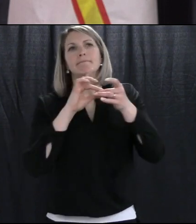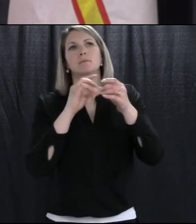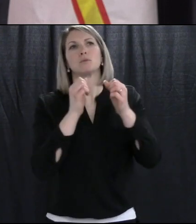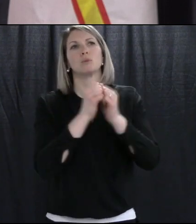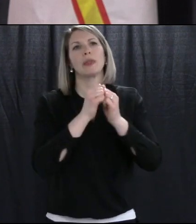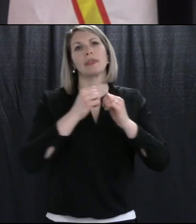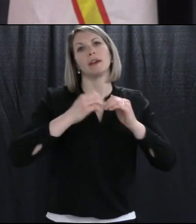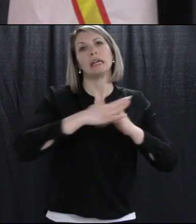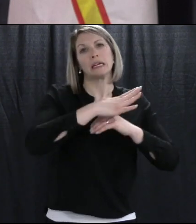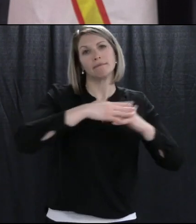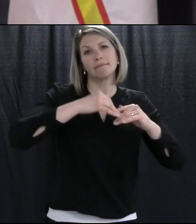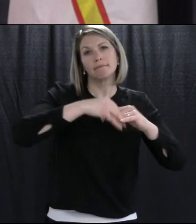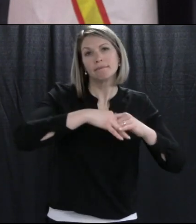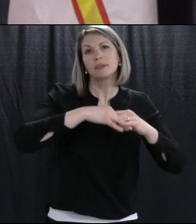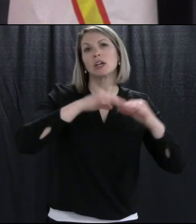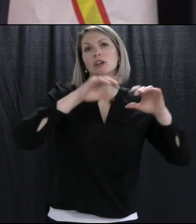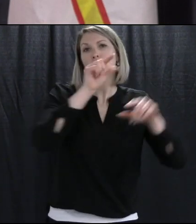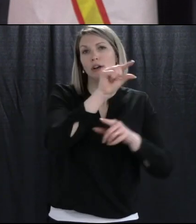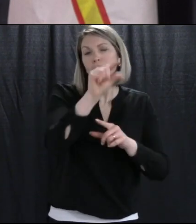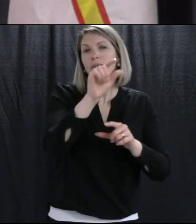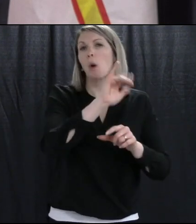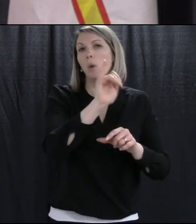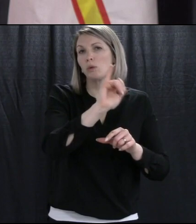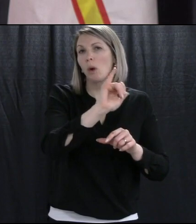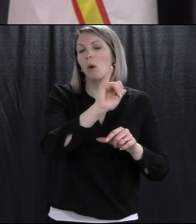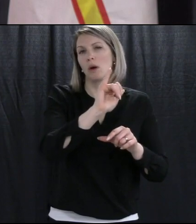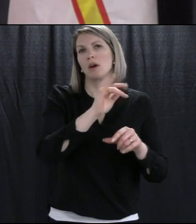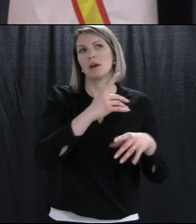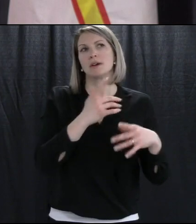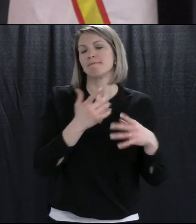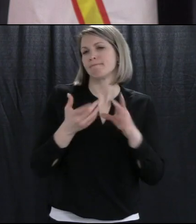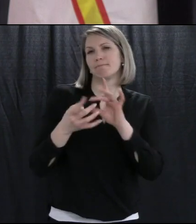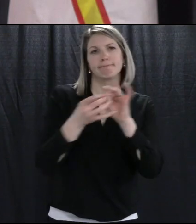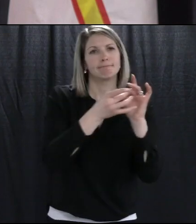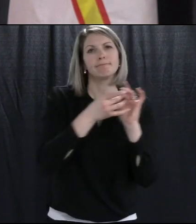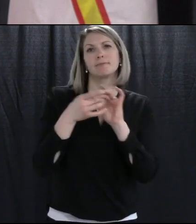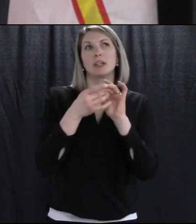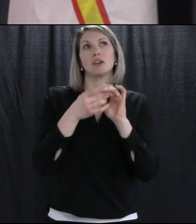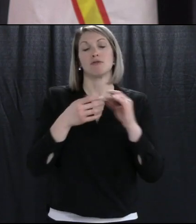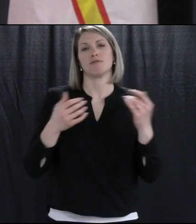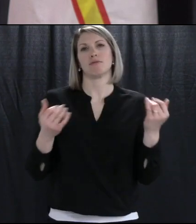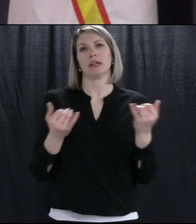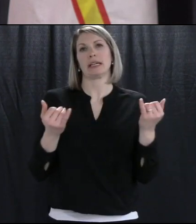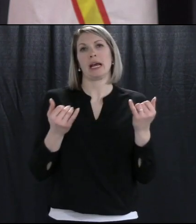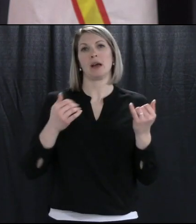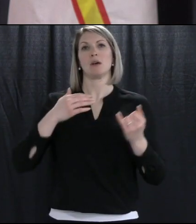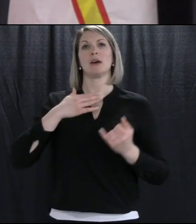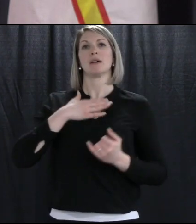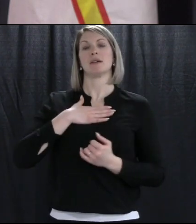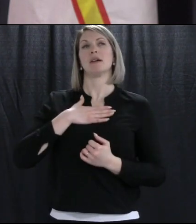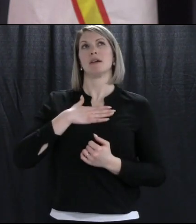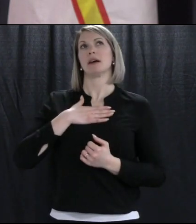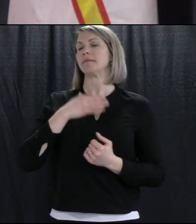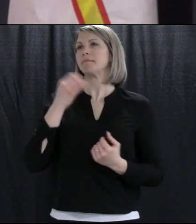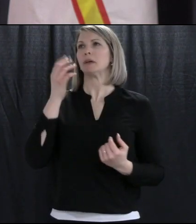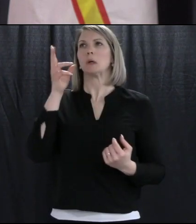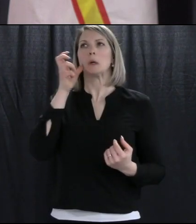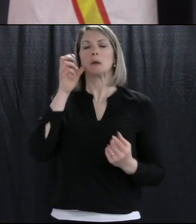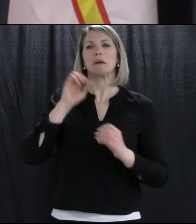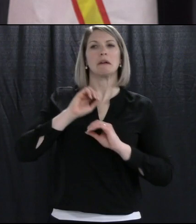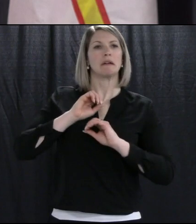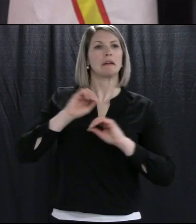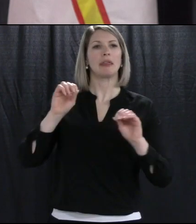government to address those concerns. So far, I can say, is at least to my knowledge, I've not been aware of